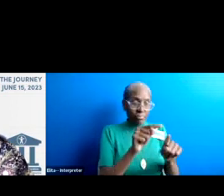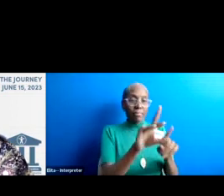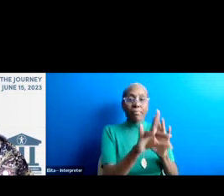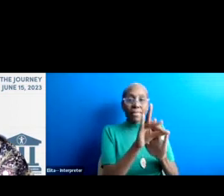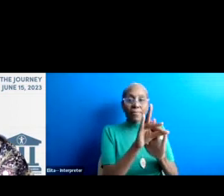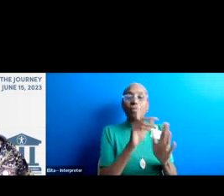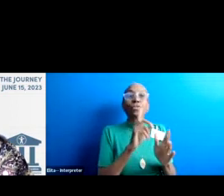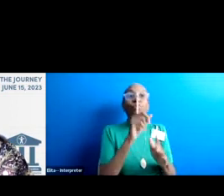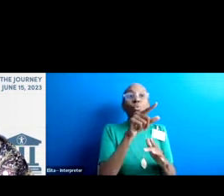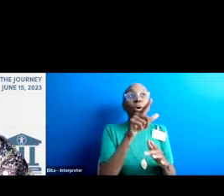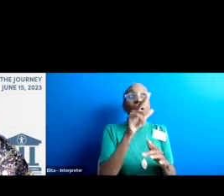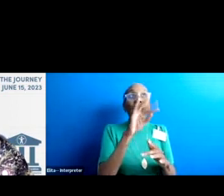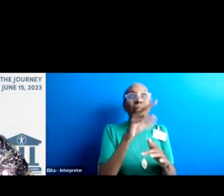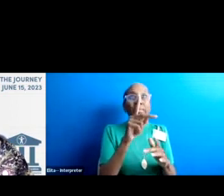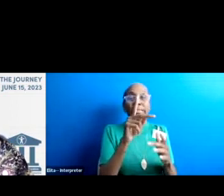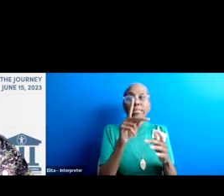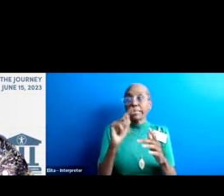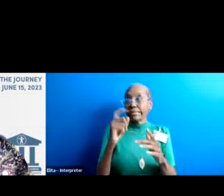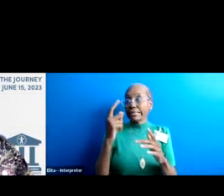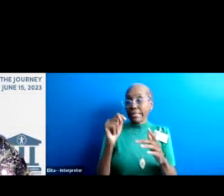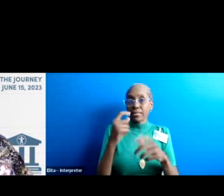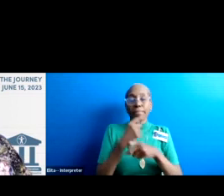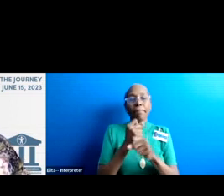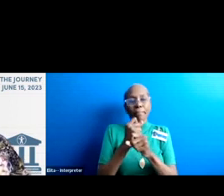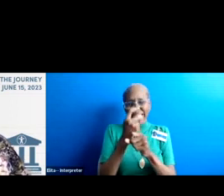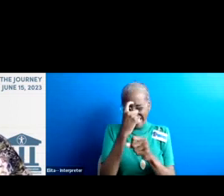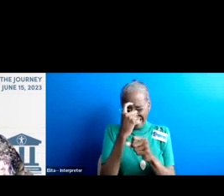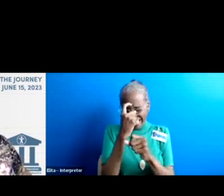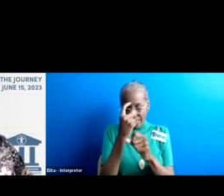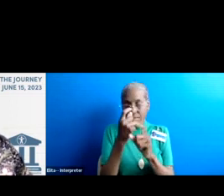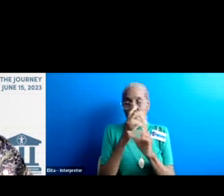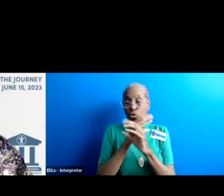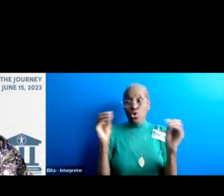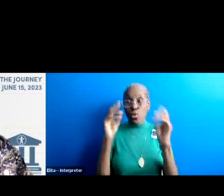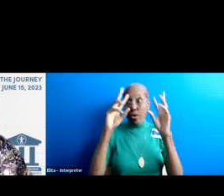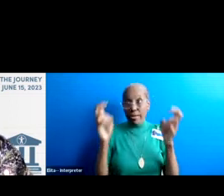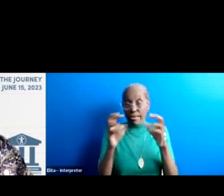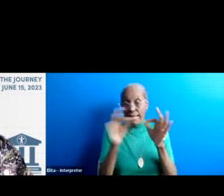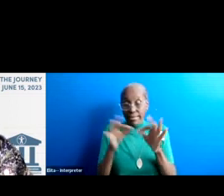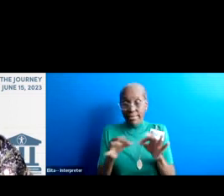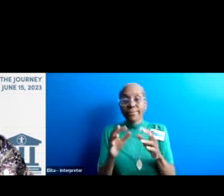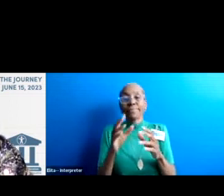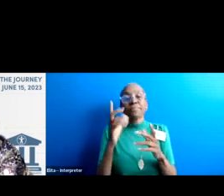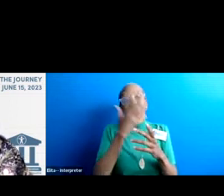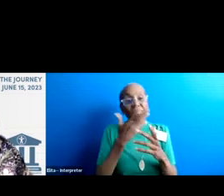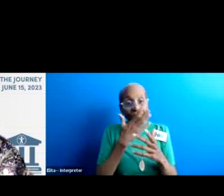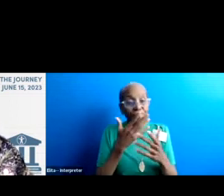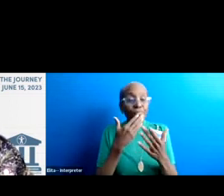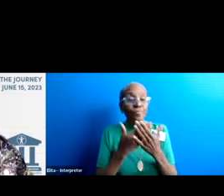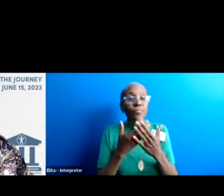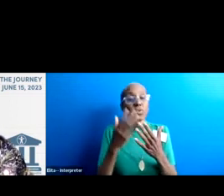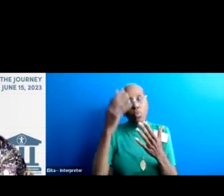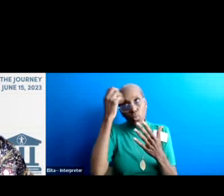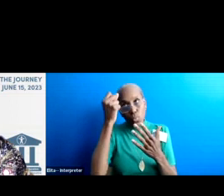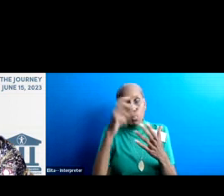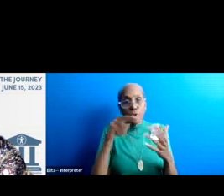make sure that those link texts make sense out of context. Everything here looks pretty good. Hold that thought when